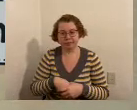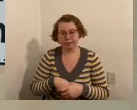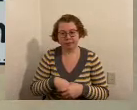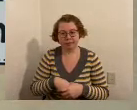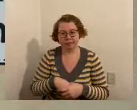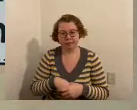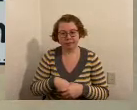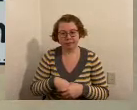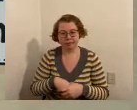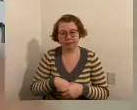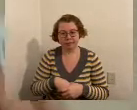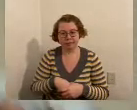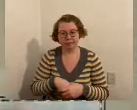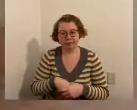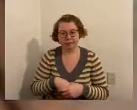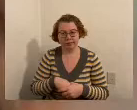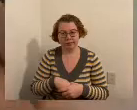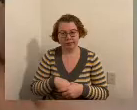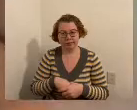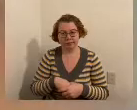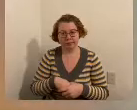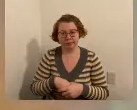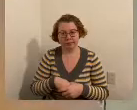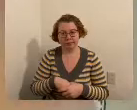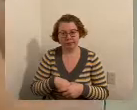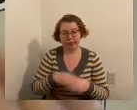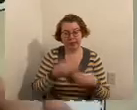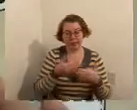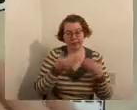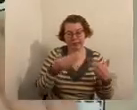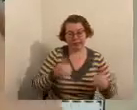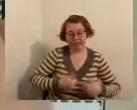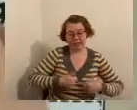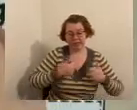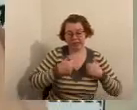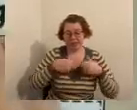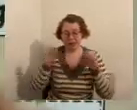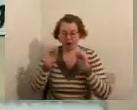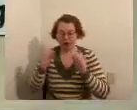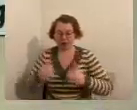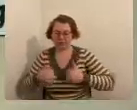things that are living and things that are non-living.